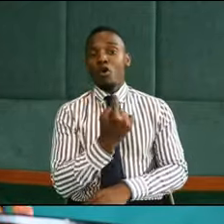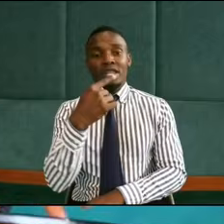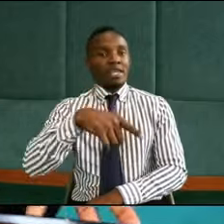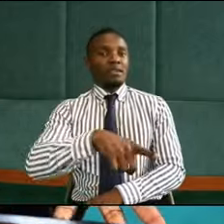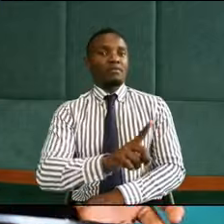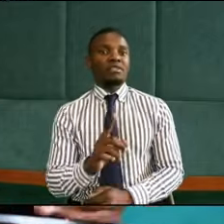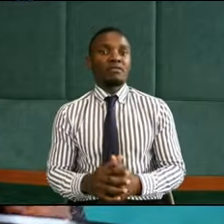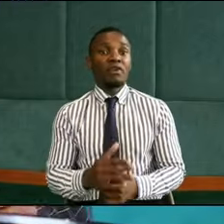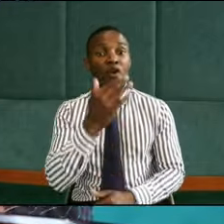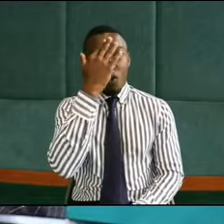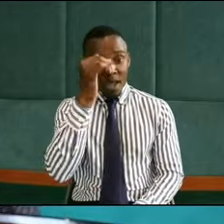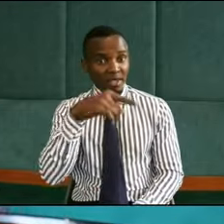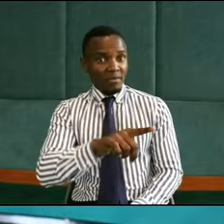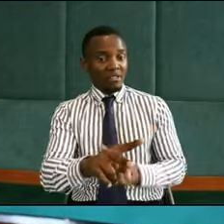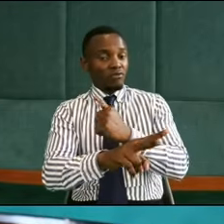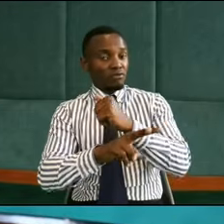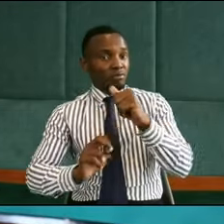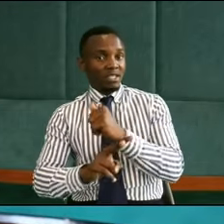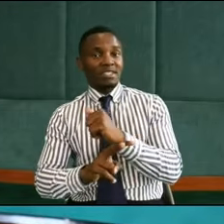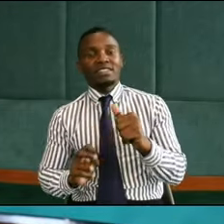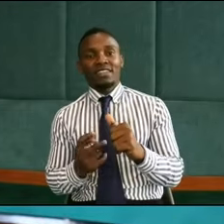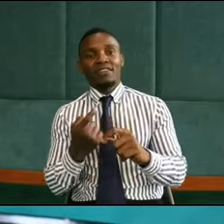For he stole from the kitty